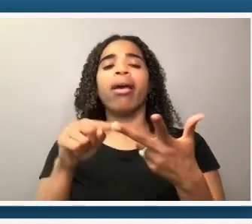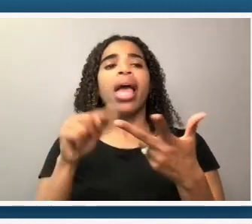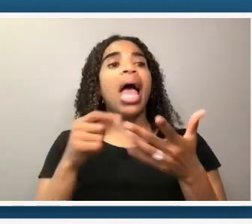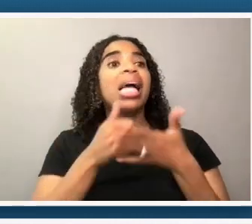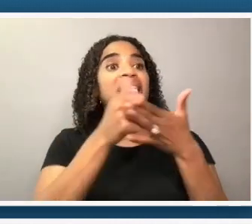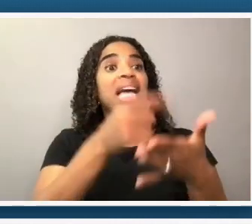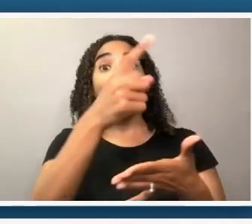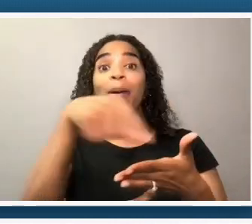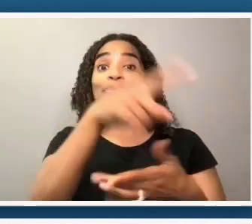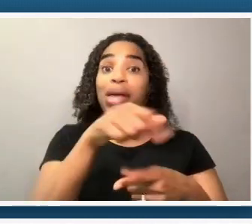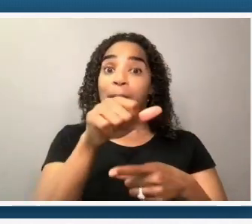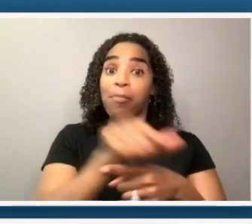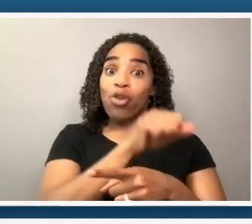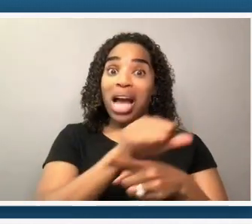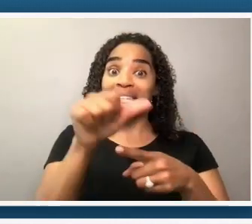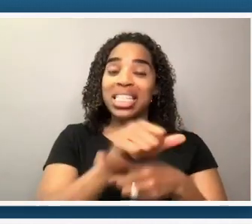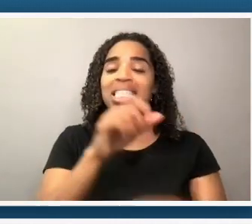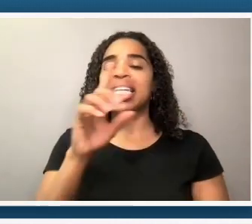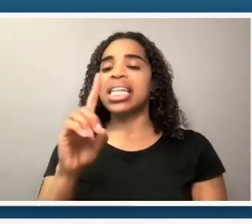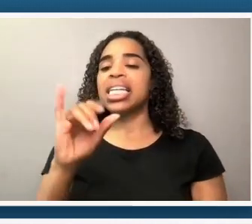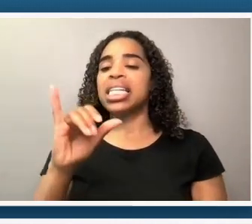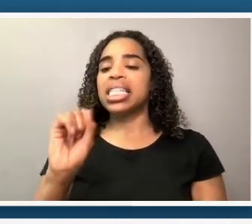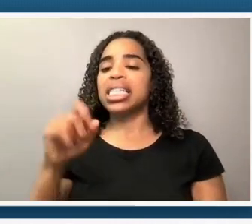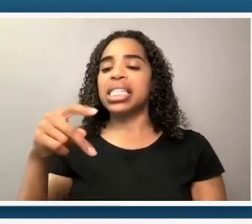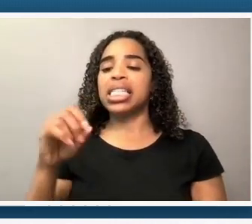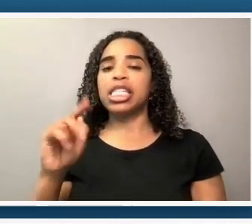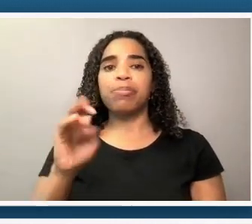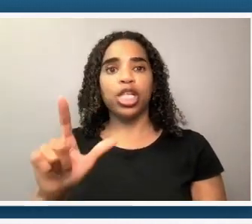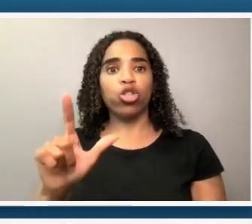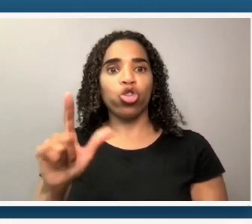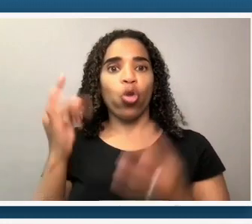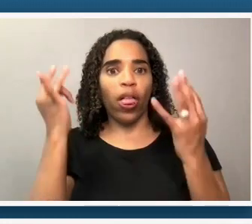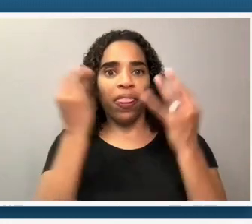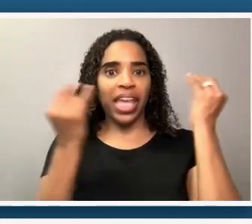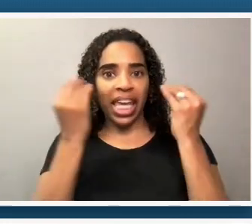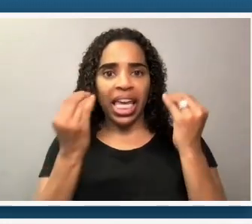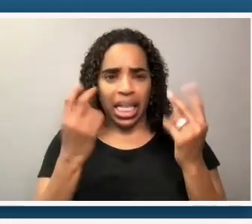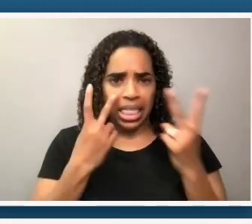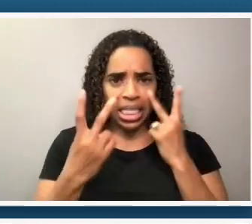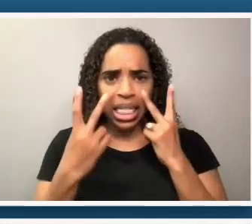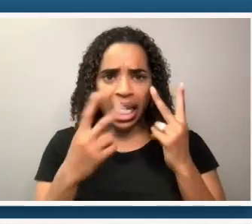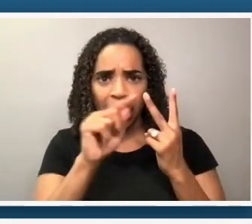practice dispositional thinking using visible thinking routines.